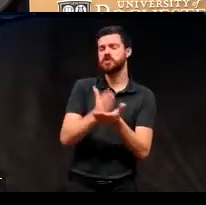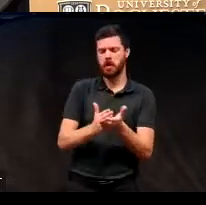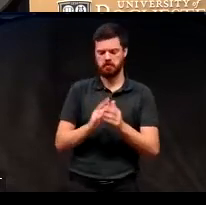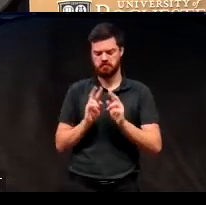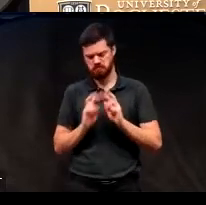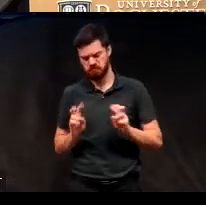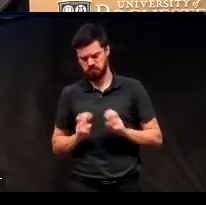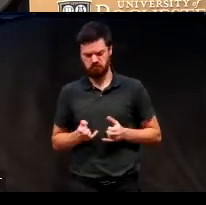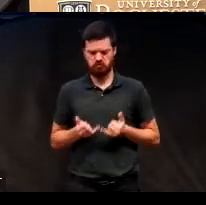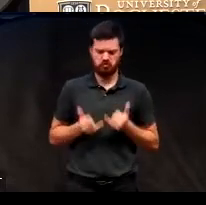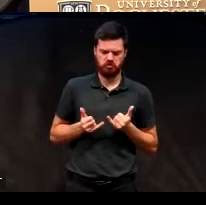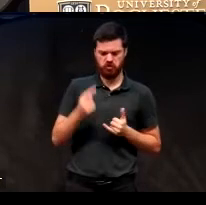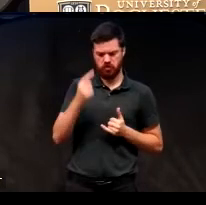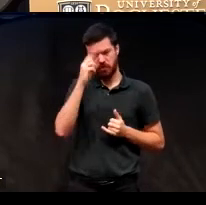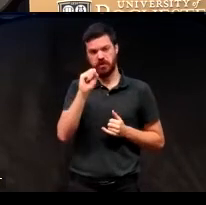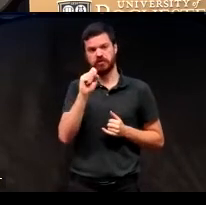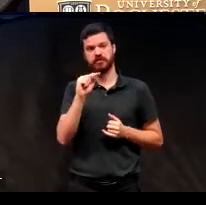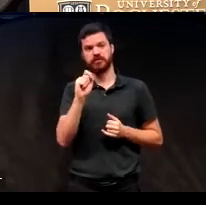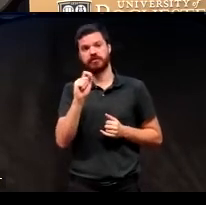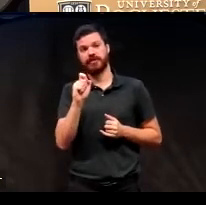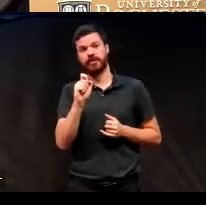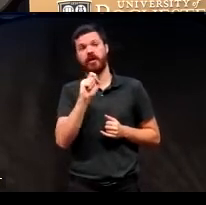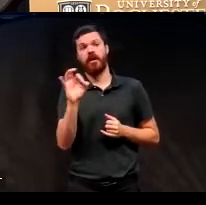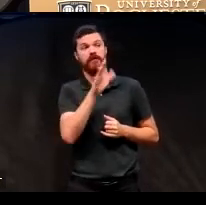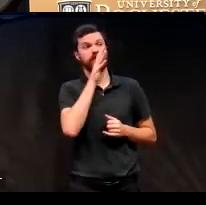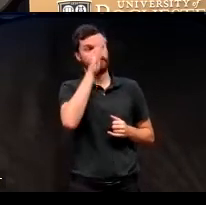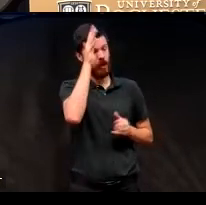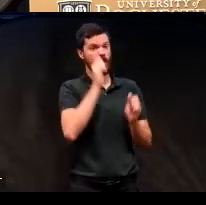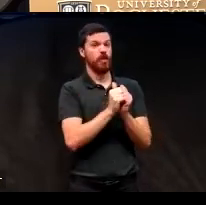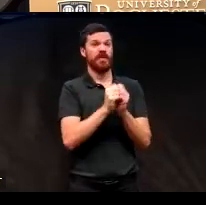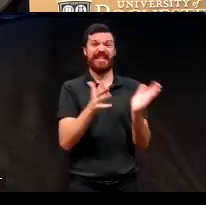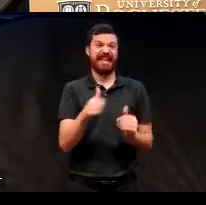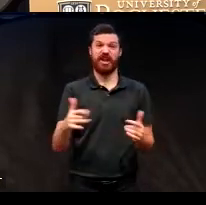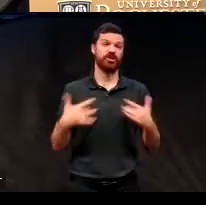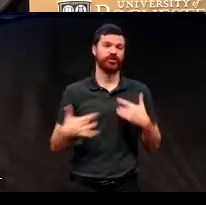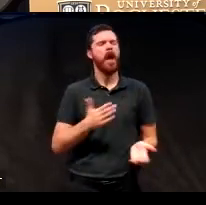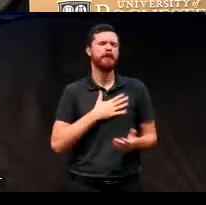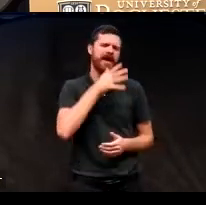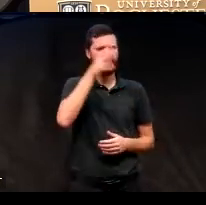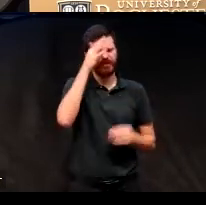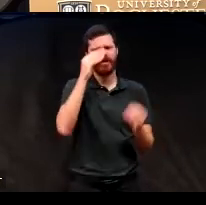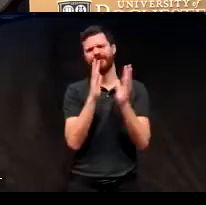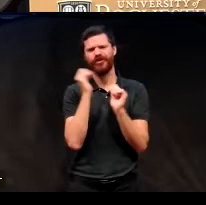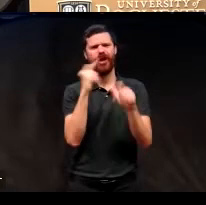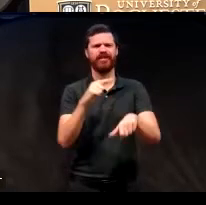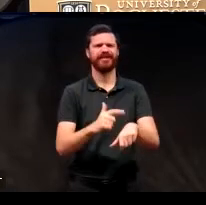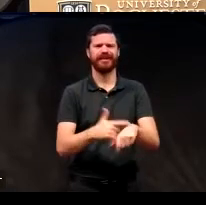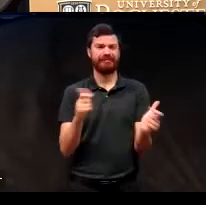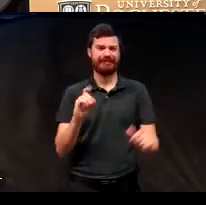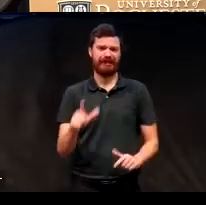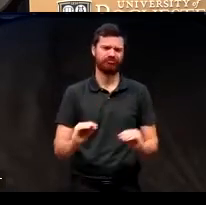the current mental states of the parents, but with little concern. My parents fought all the time. What is the big